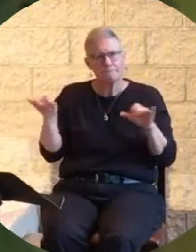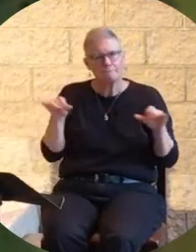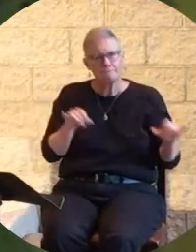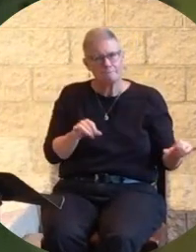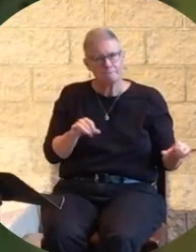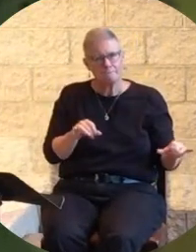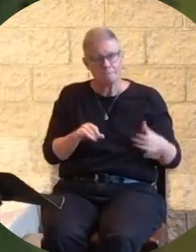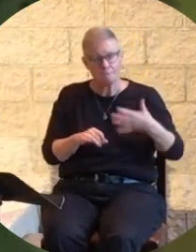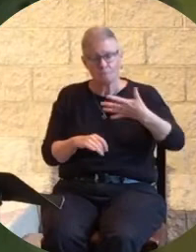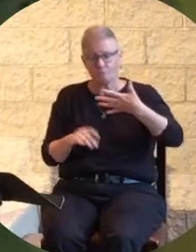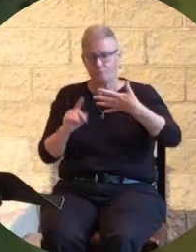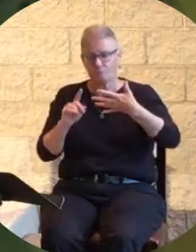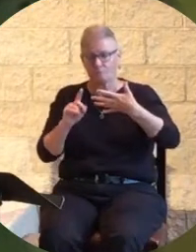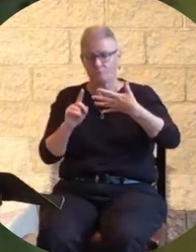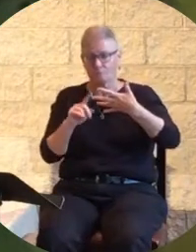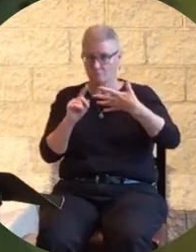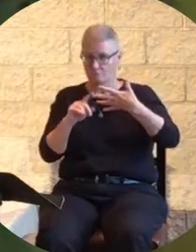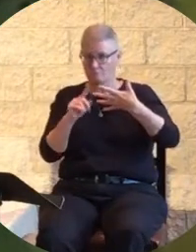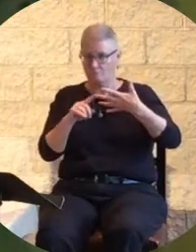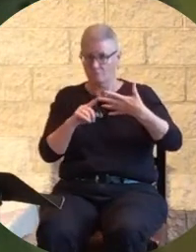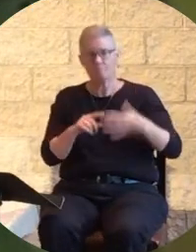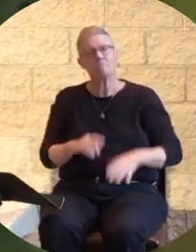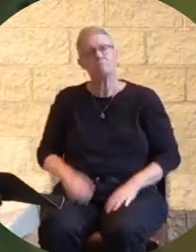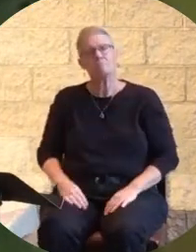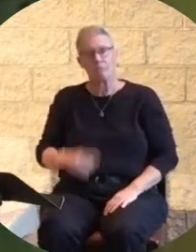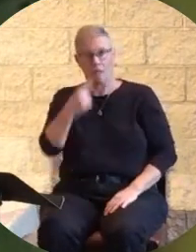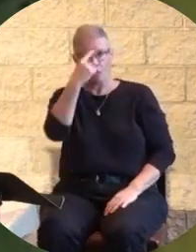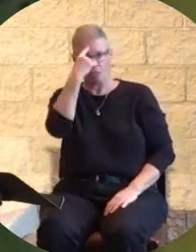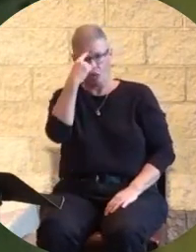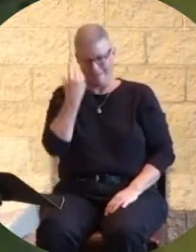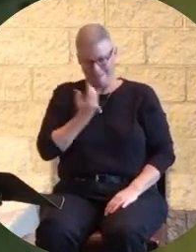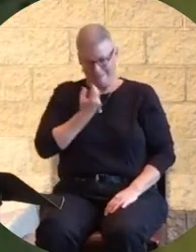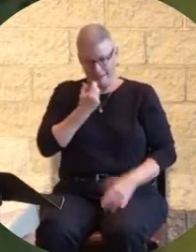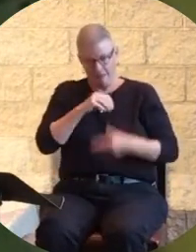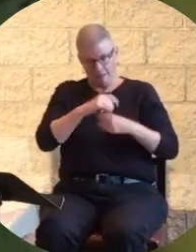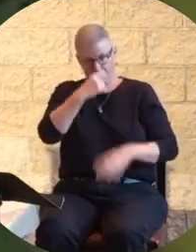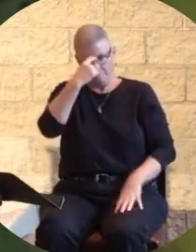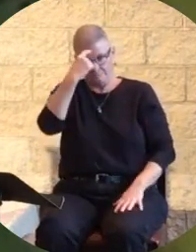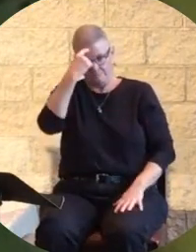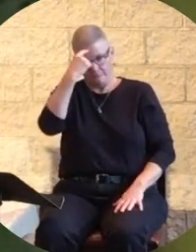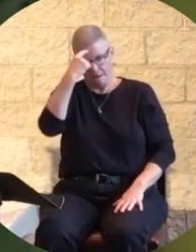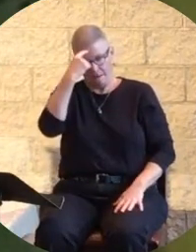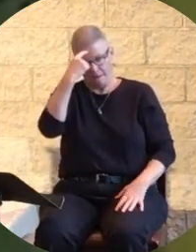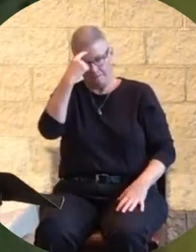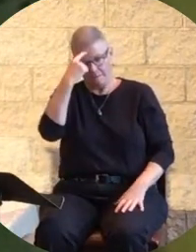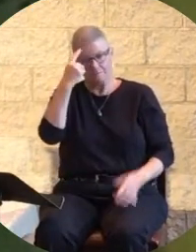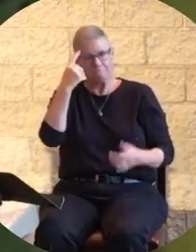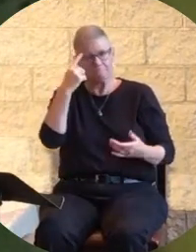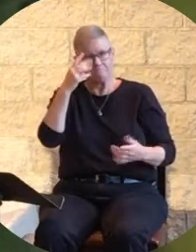Third principle is thoughts held in mind create in the outer after their kind.